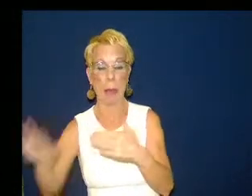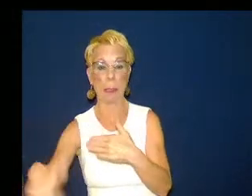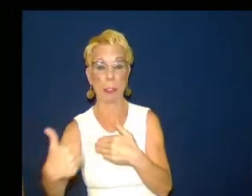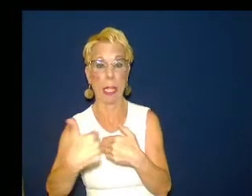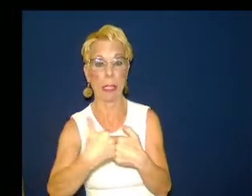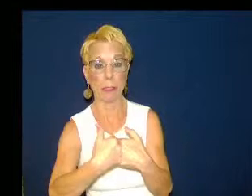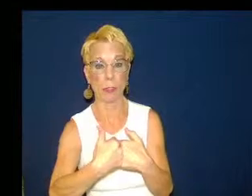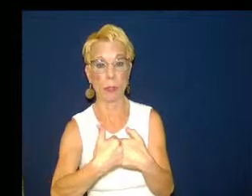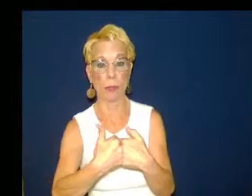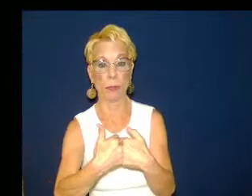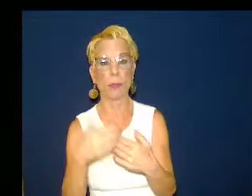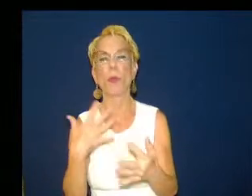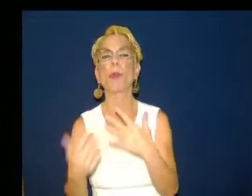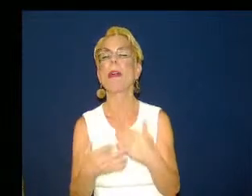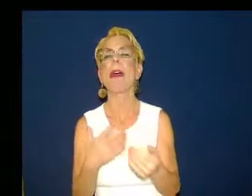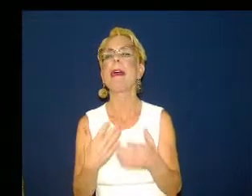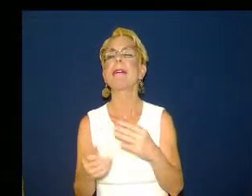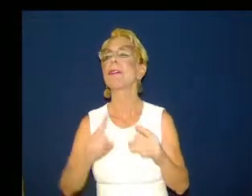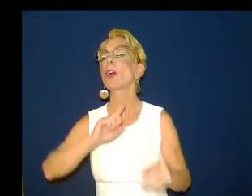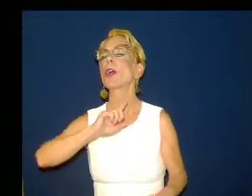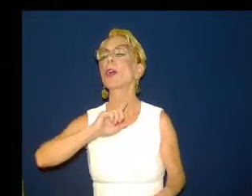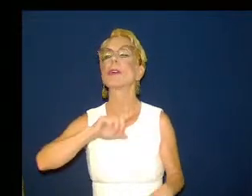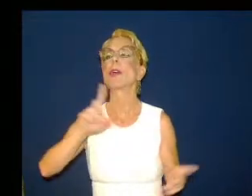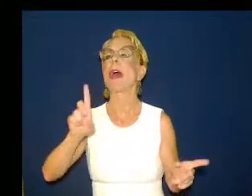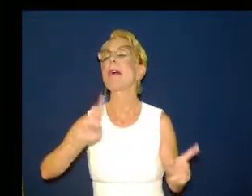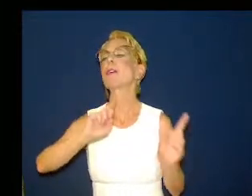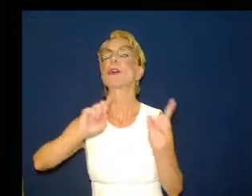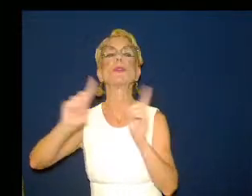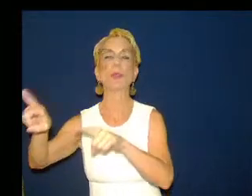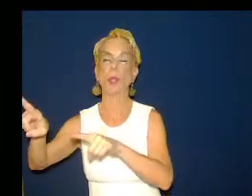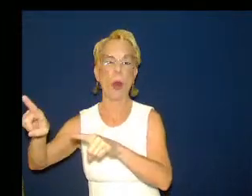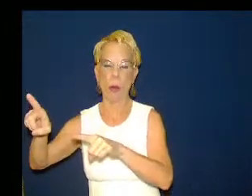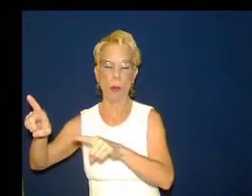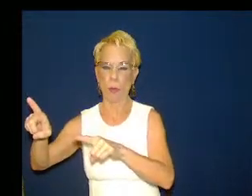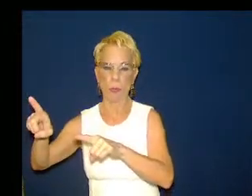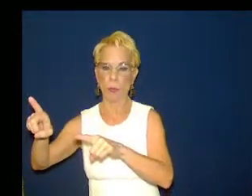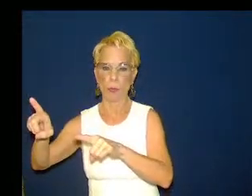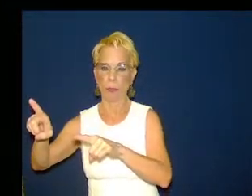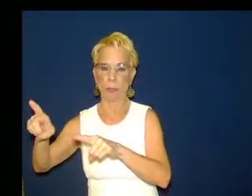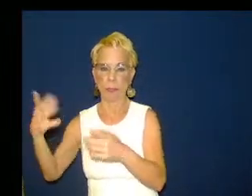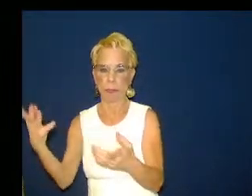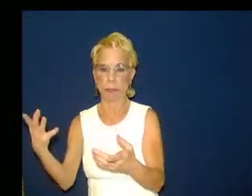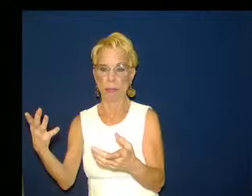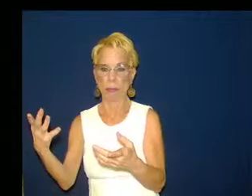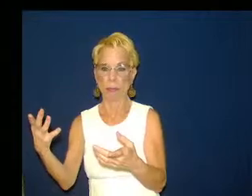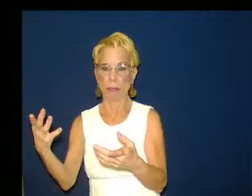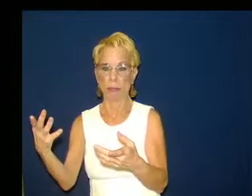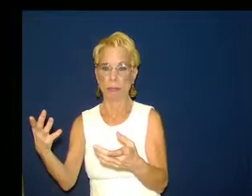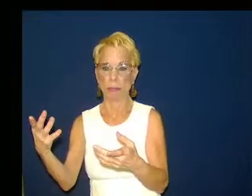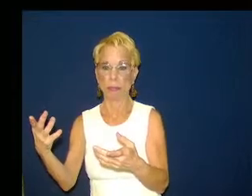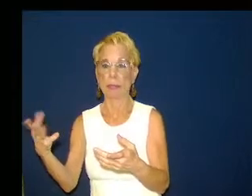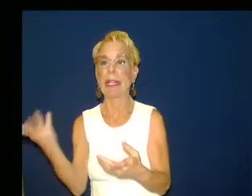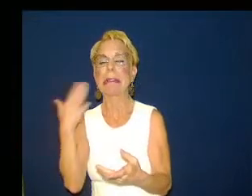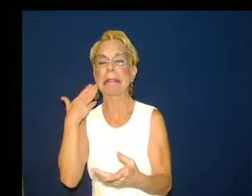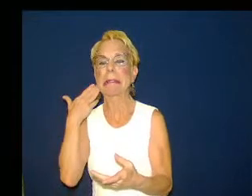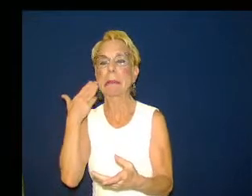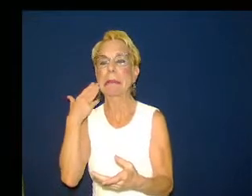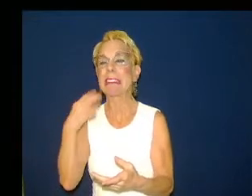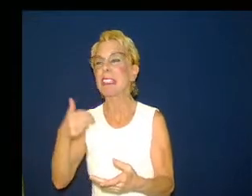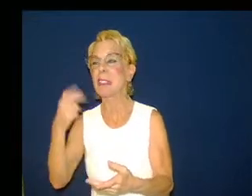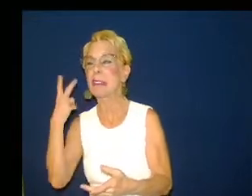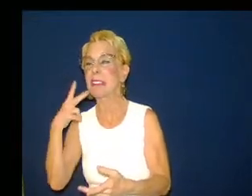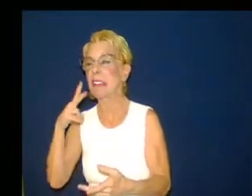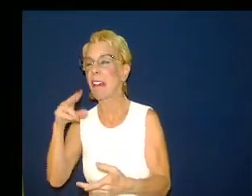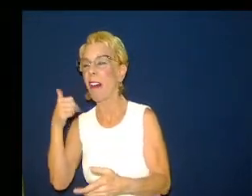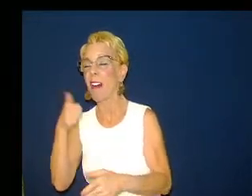if it's off of an elevator into an office chair waiting on your doctor's appointment, when that person comes there and sits down beside you,